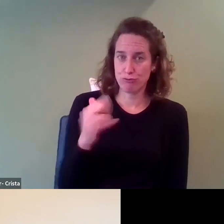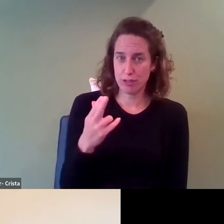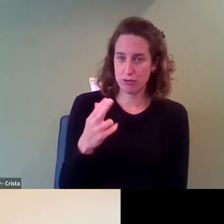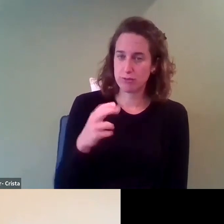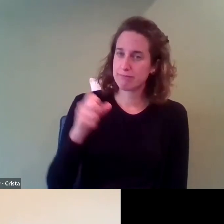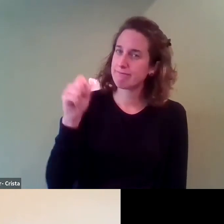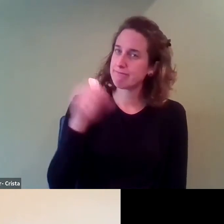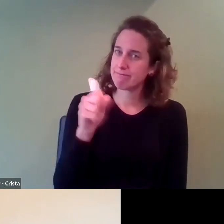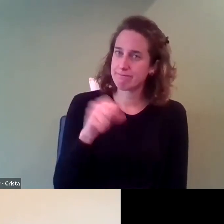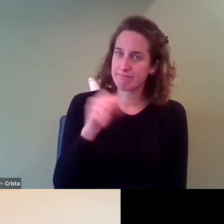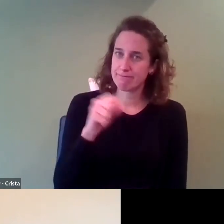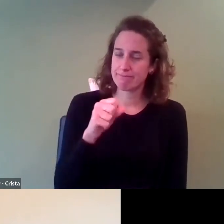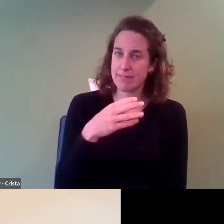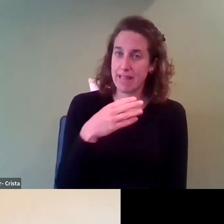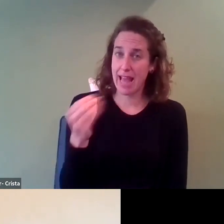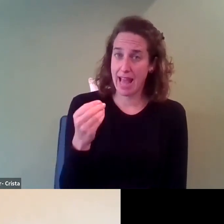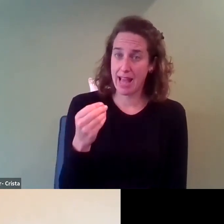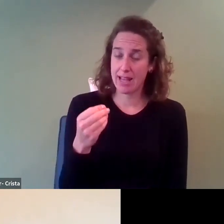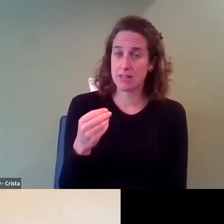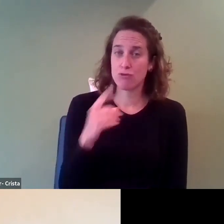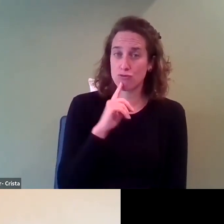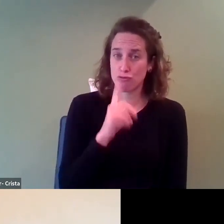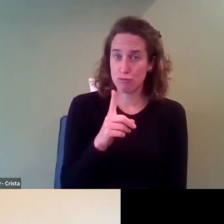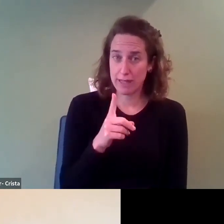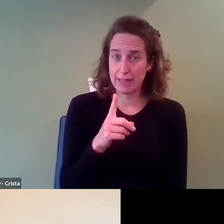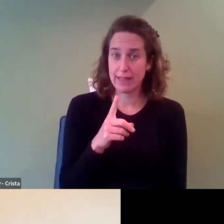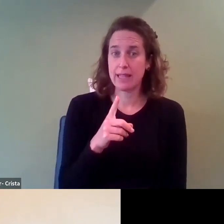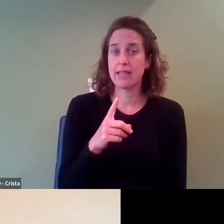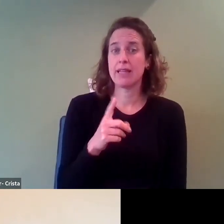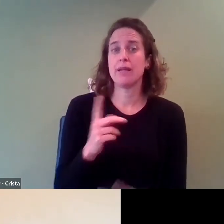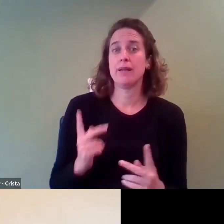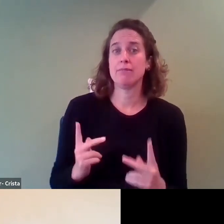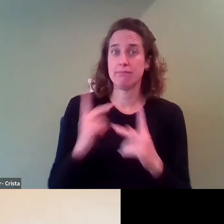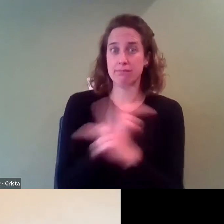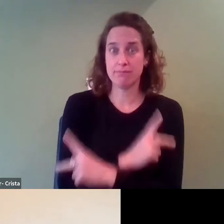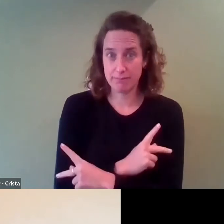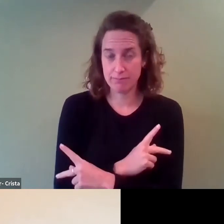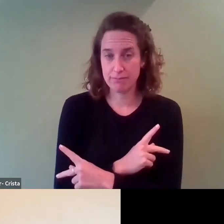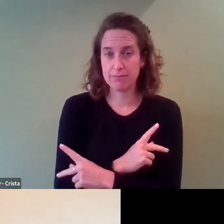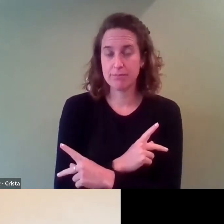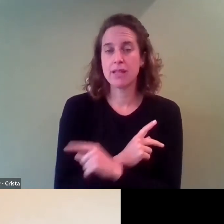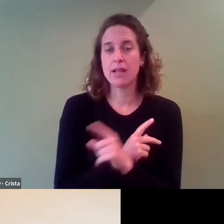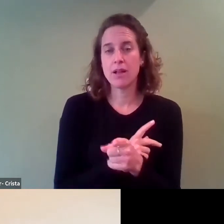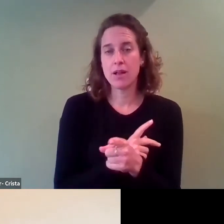further exacerbated by the politicization of this. This idea that